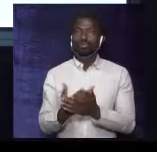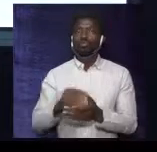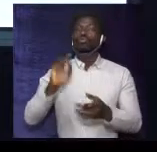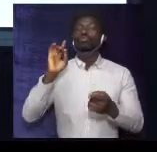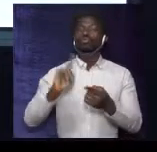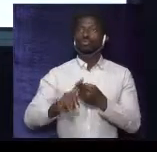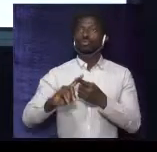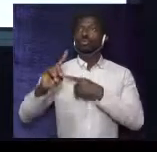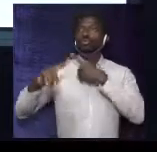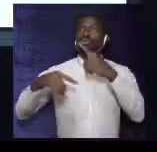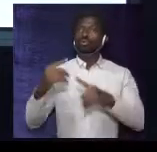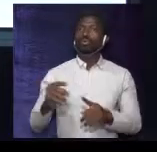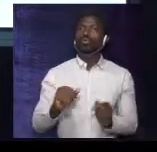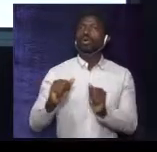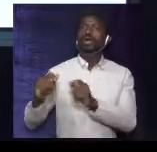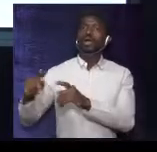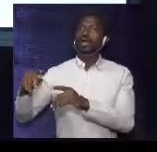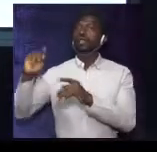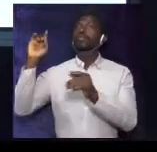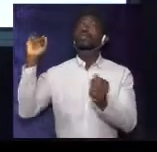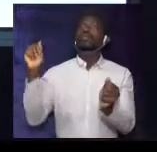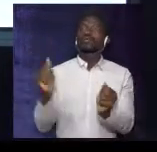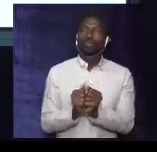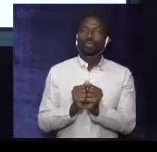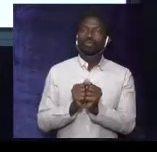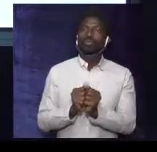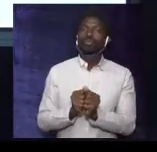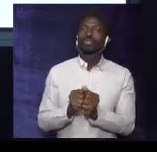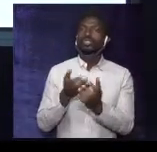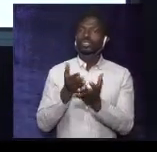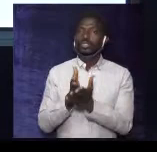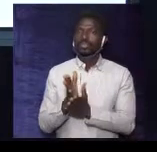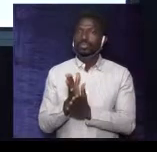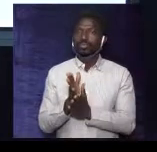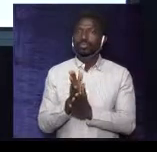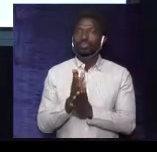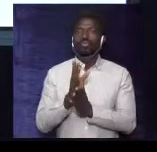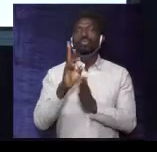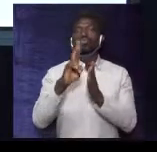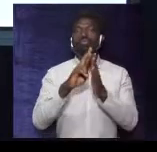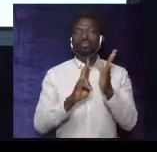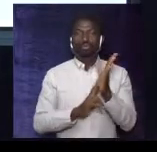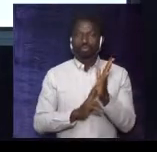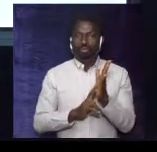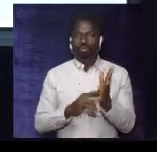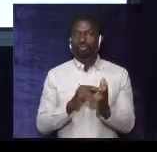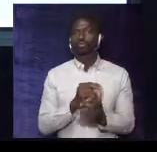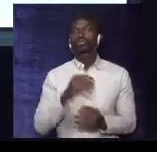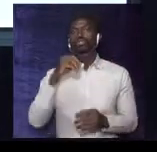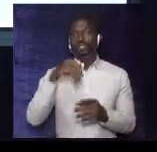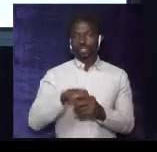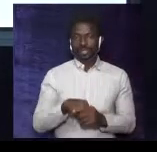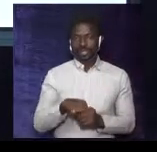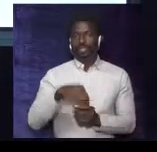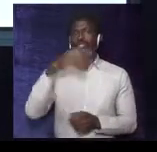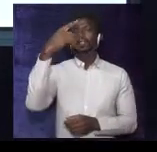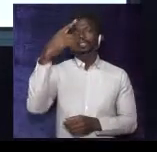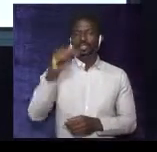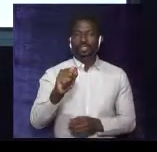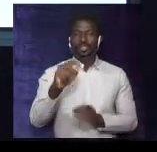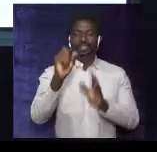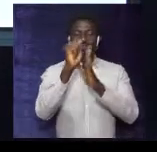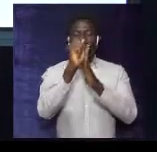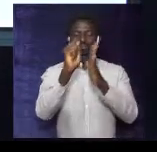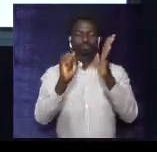It is good to go along with the new rules and regulations in the state. It is good to go